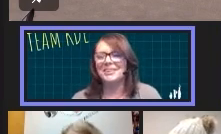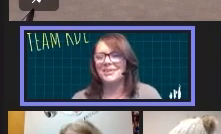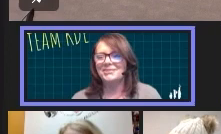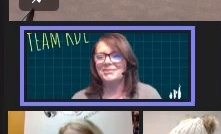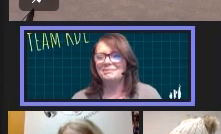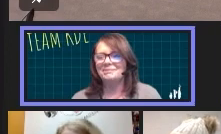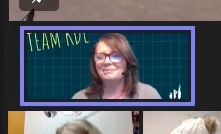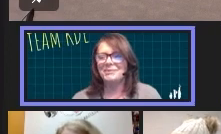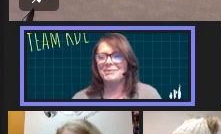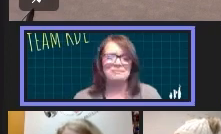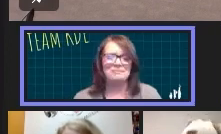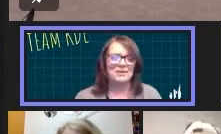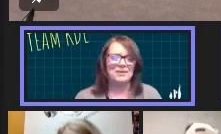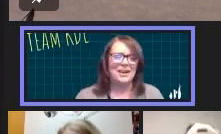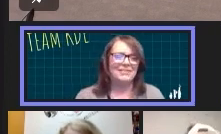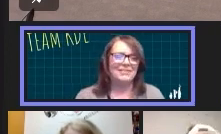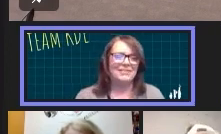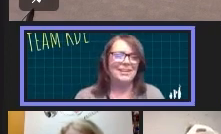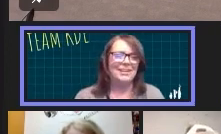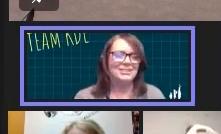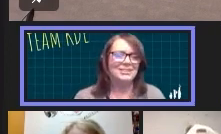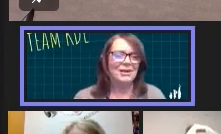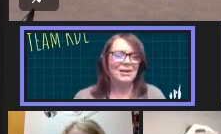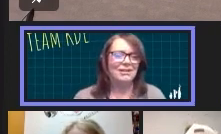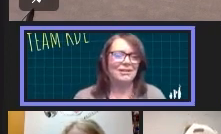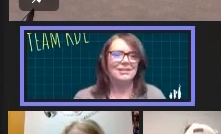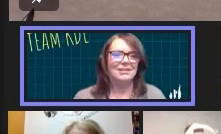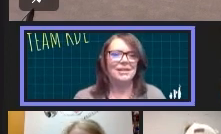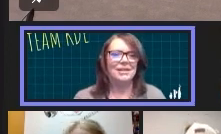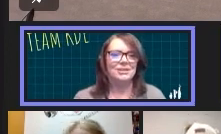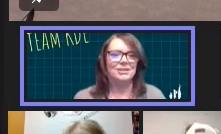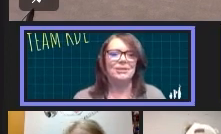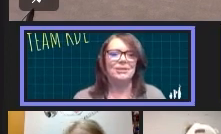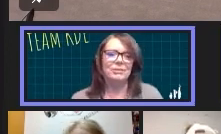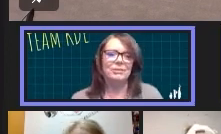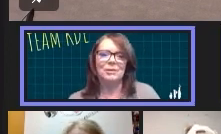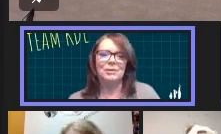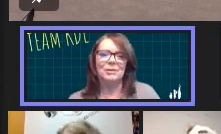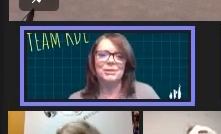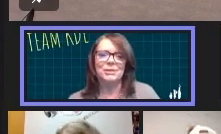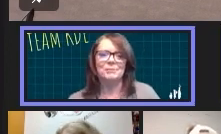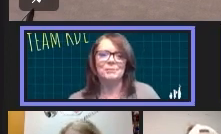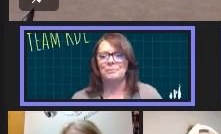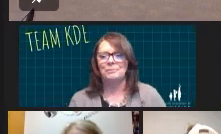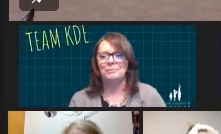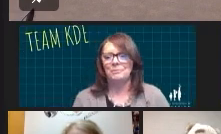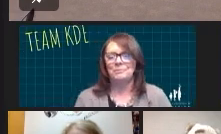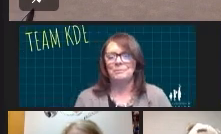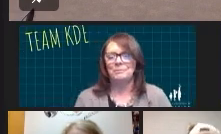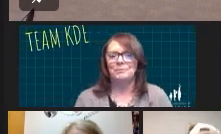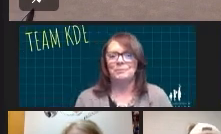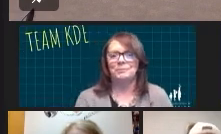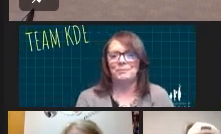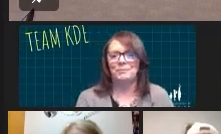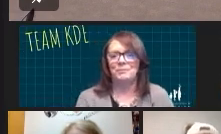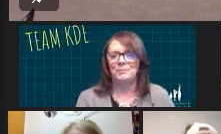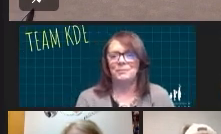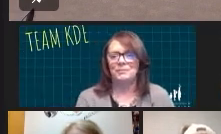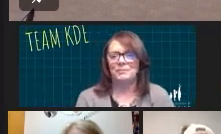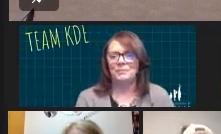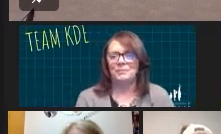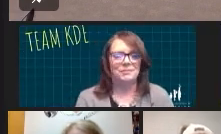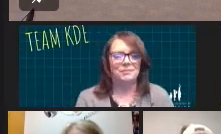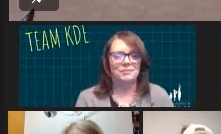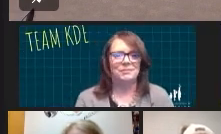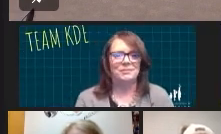hear about it. So. All right, Jamal, let me turn it over. We've got item 2. All right,